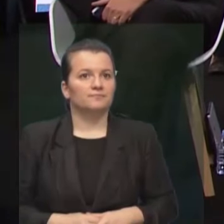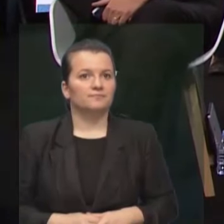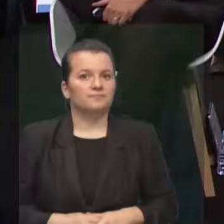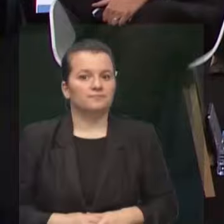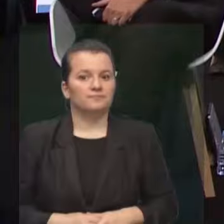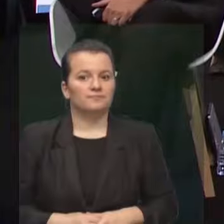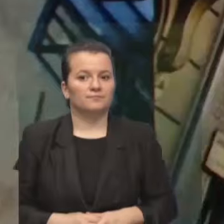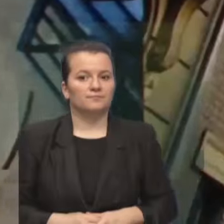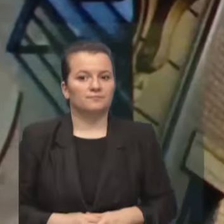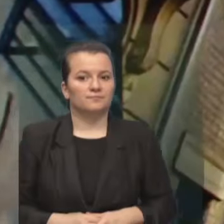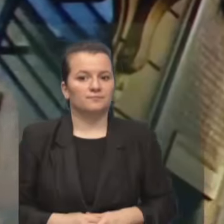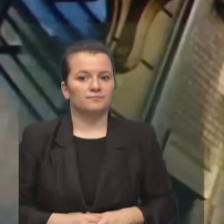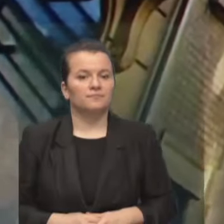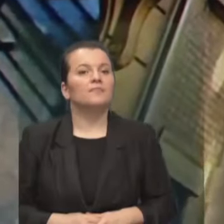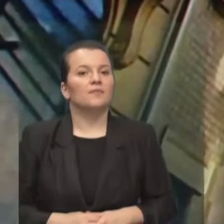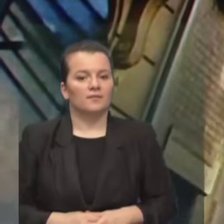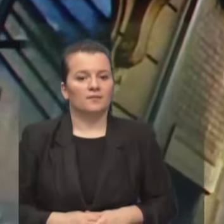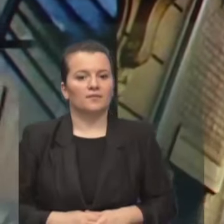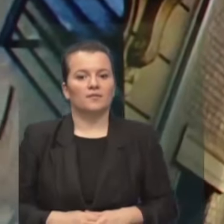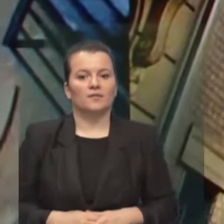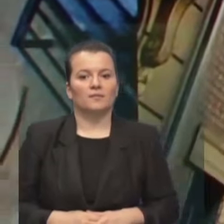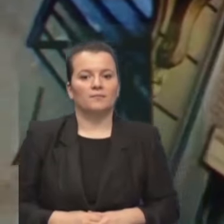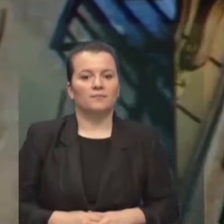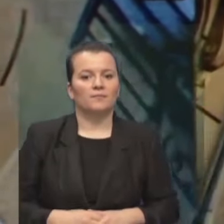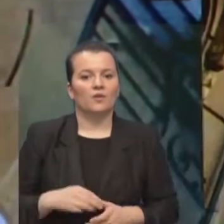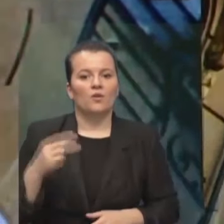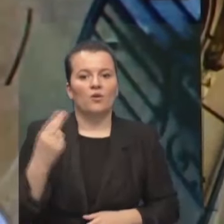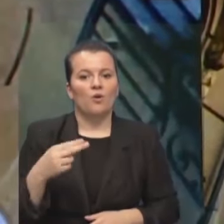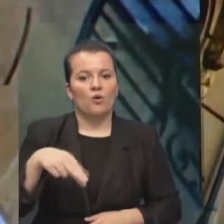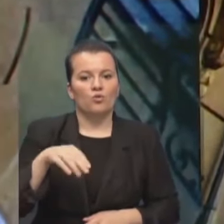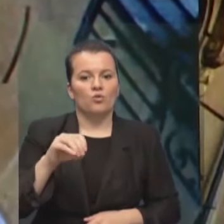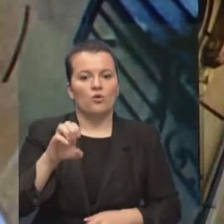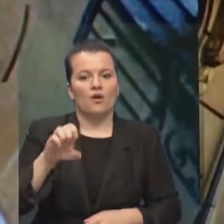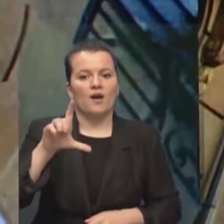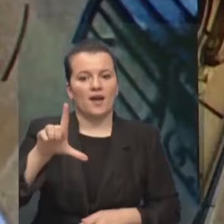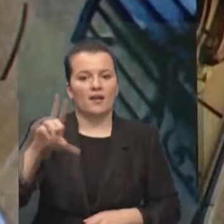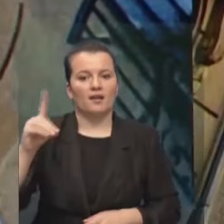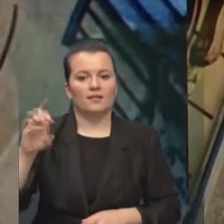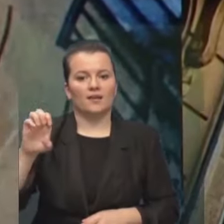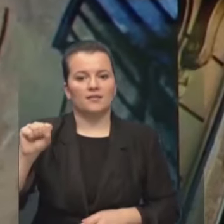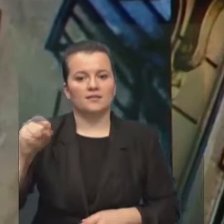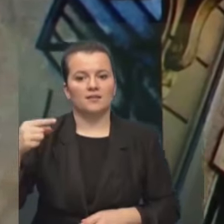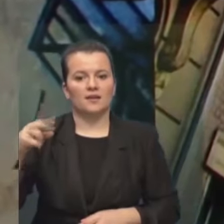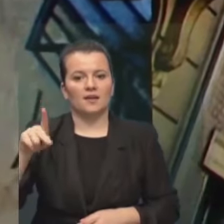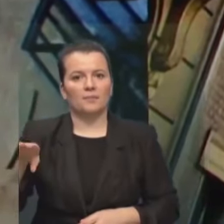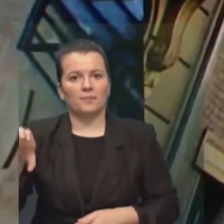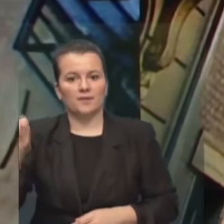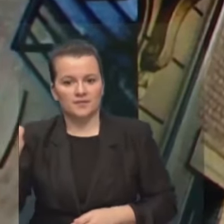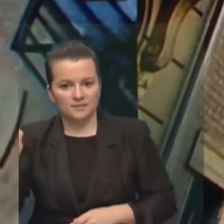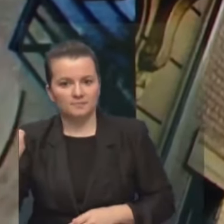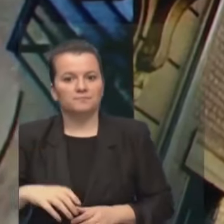and his alternate. So it was Mr. Noël Degrippe, who is a titular candidate, and Mrs. Christine Giry, who